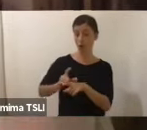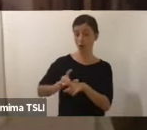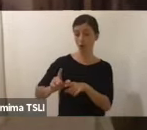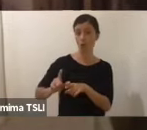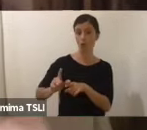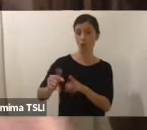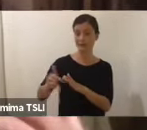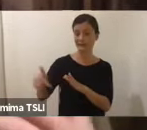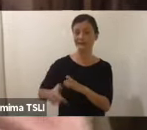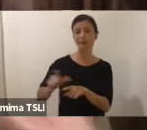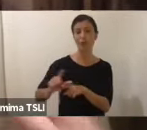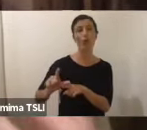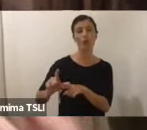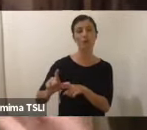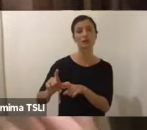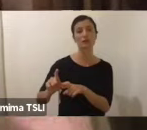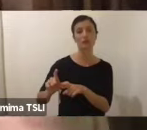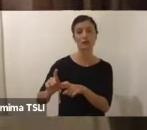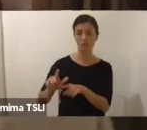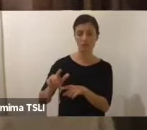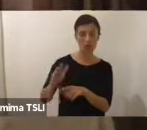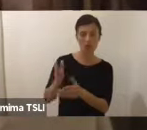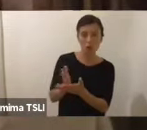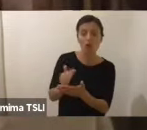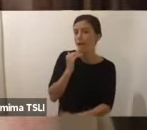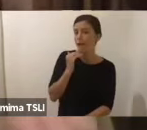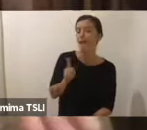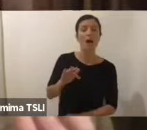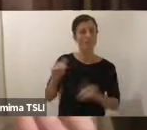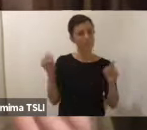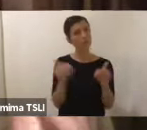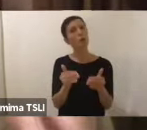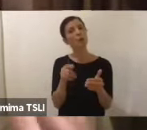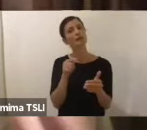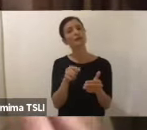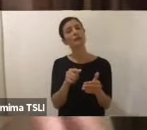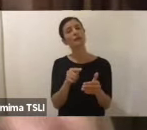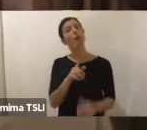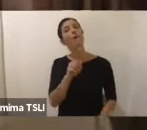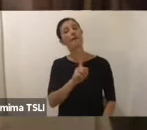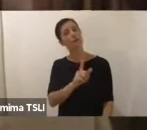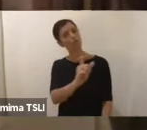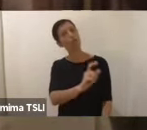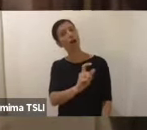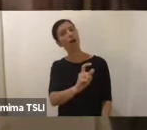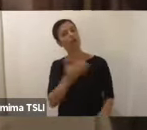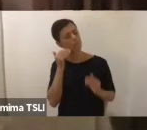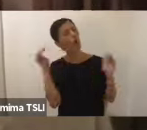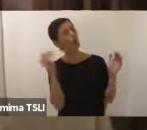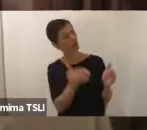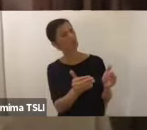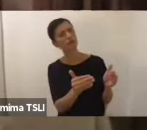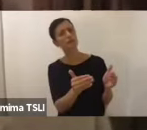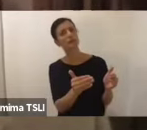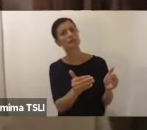enough i don't know but uh focusing on uh um on on people of color in order to try to